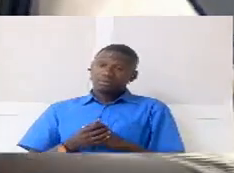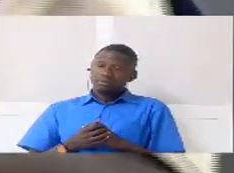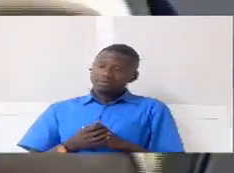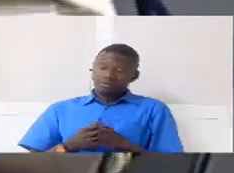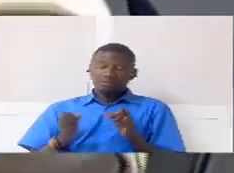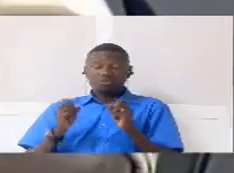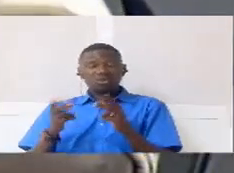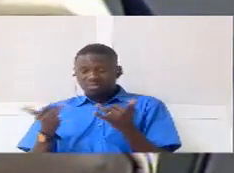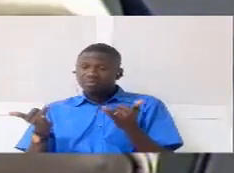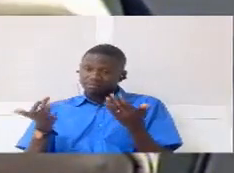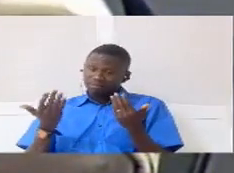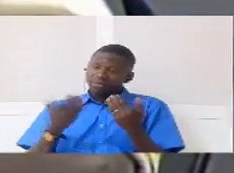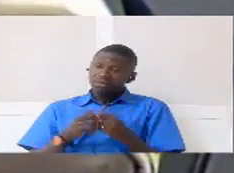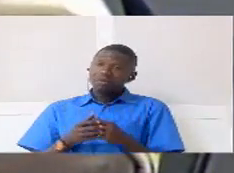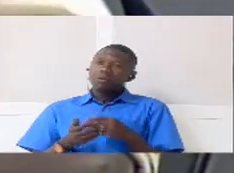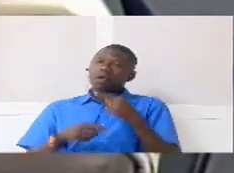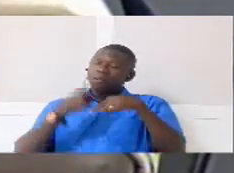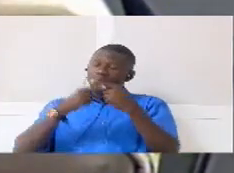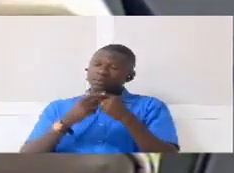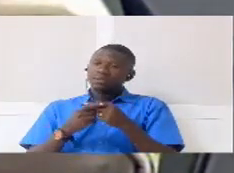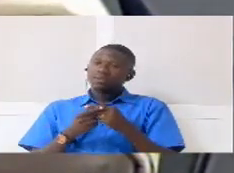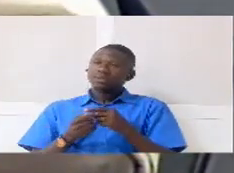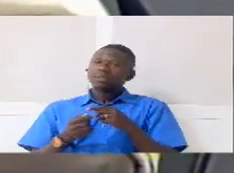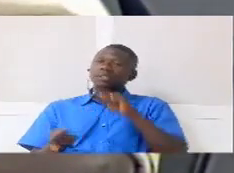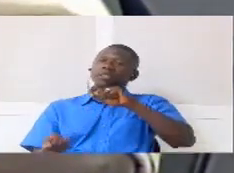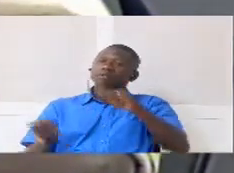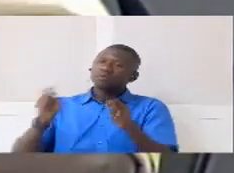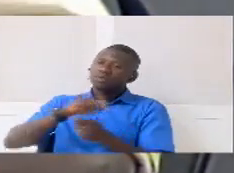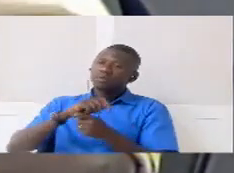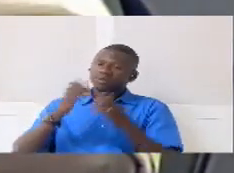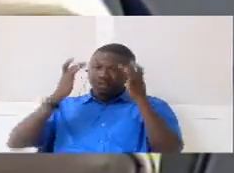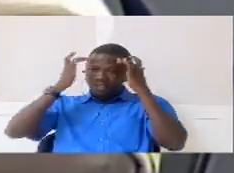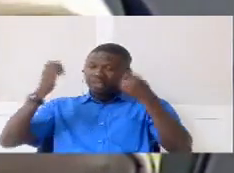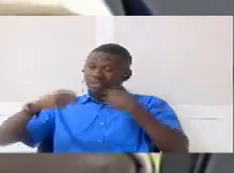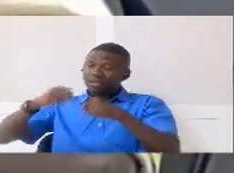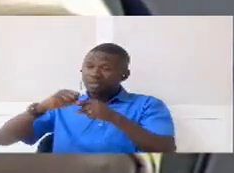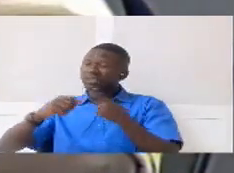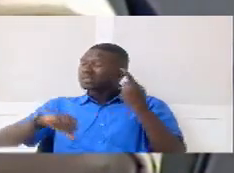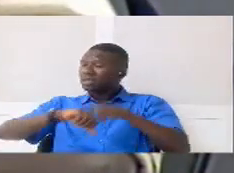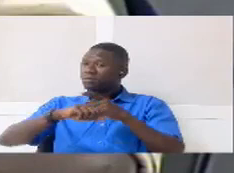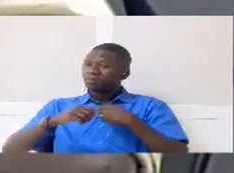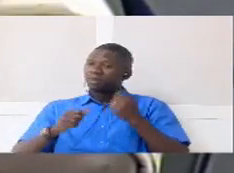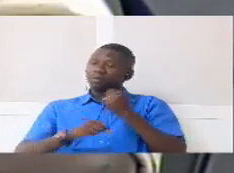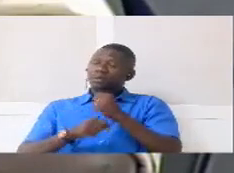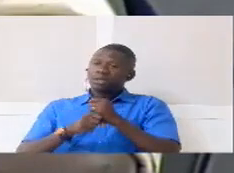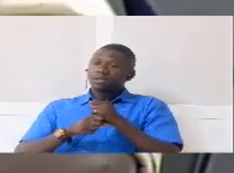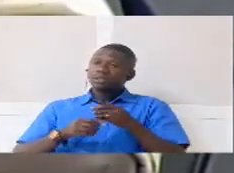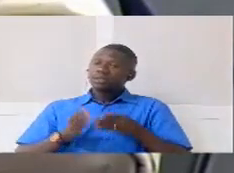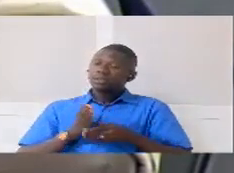rehabilitation, especially the skills training we have, since when I came as the Director General of Prisons, I